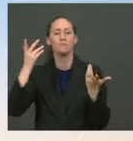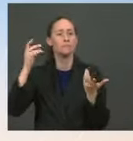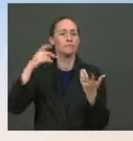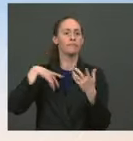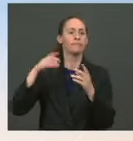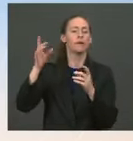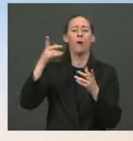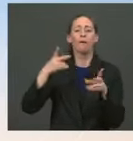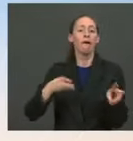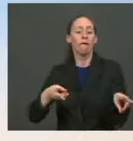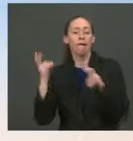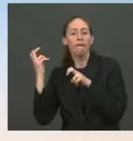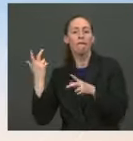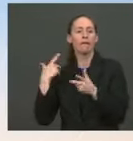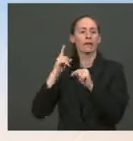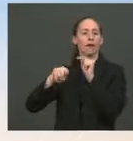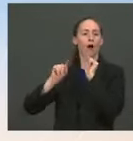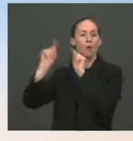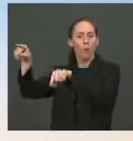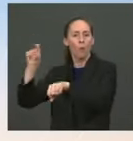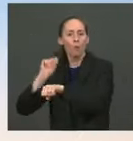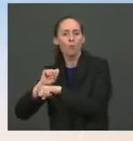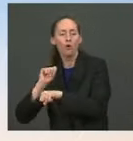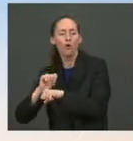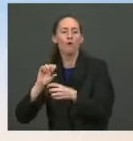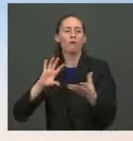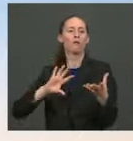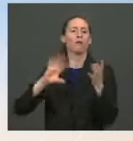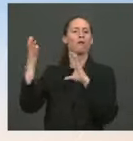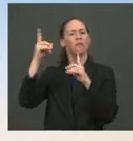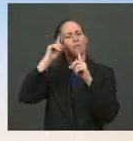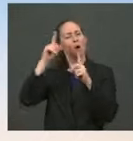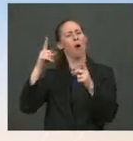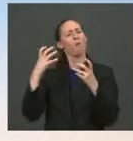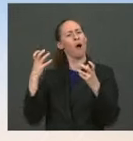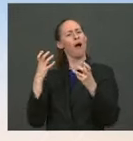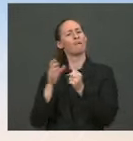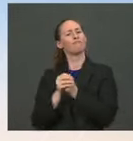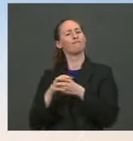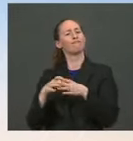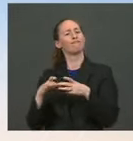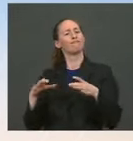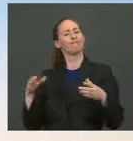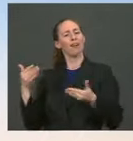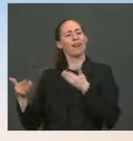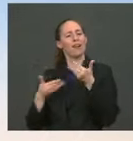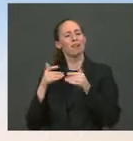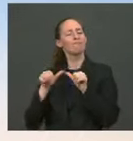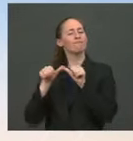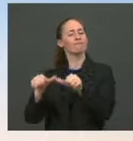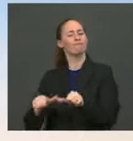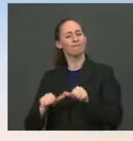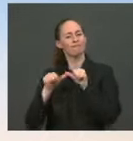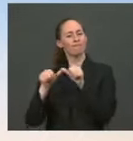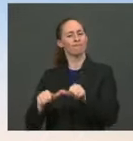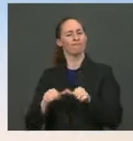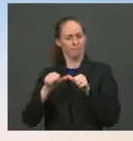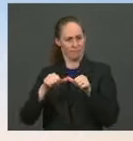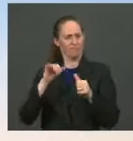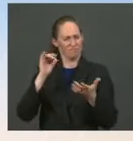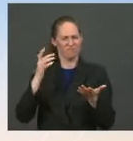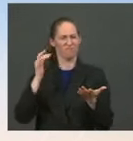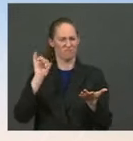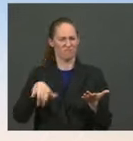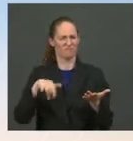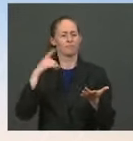mentioned, expanding the workforce, and saving lives. That's the business that we're in. That's why we put together, this president moved